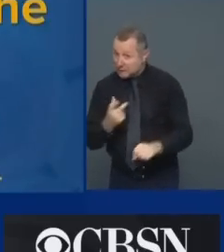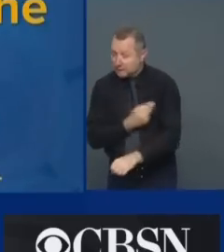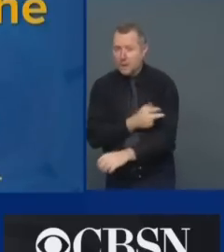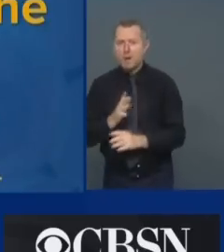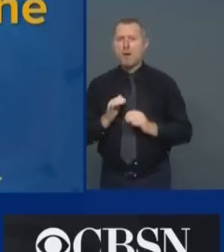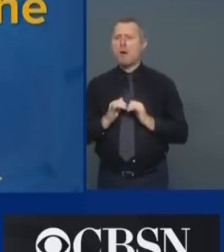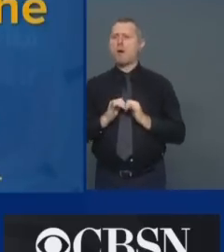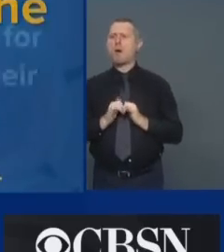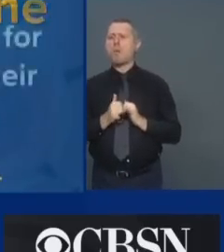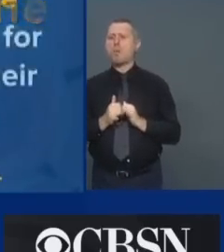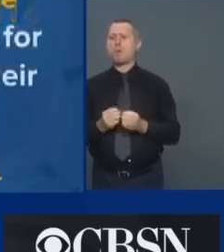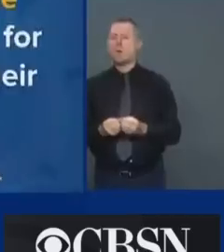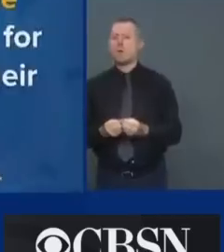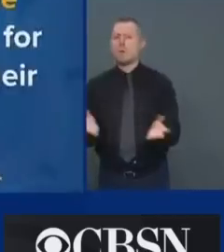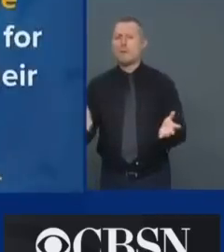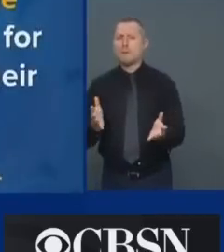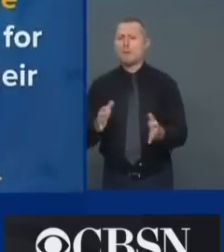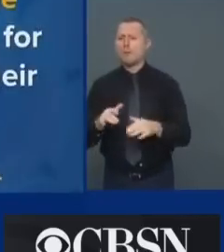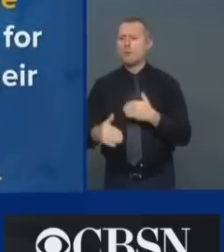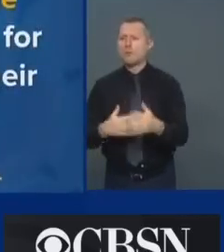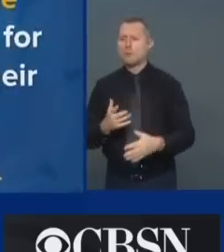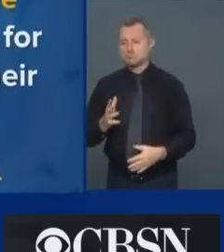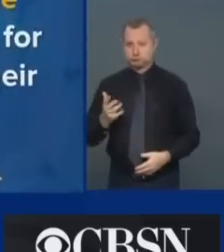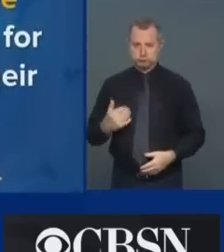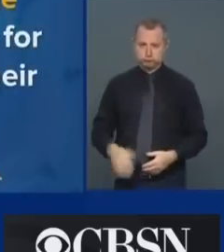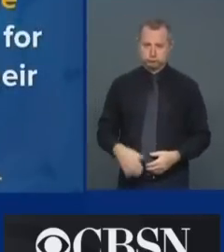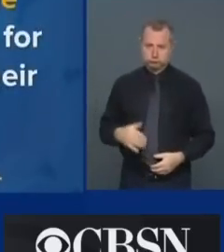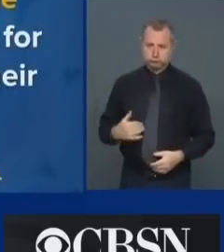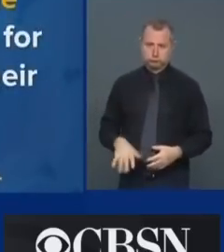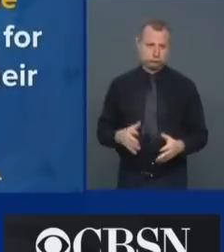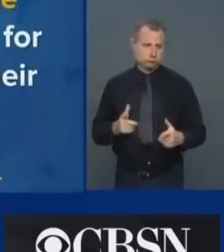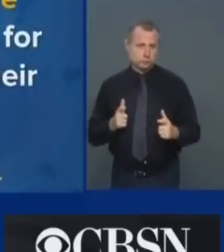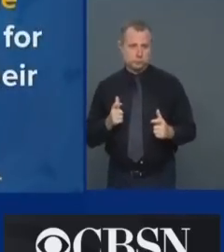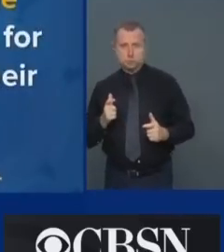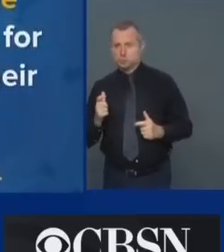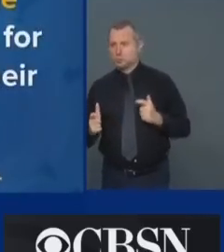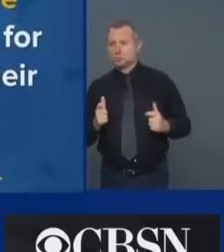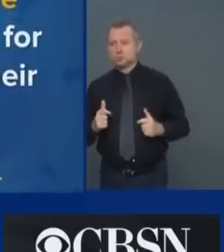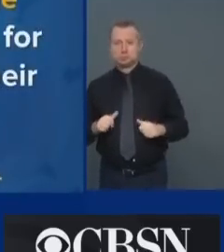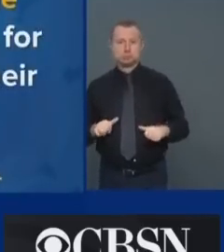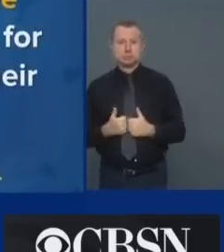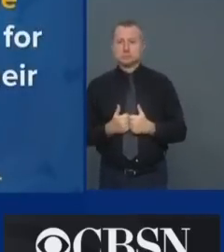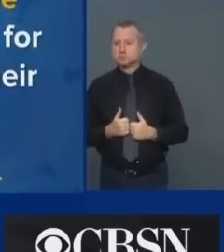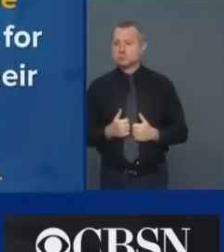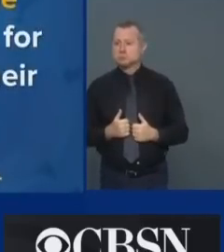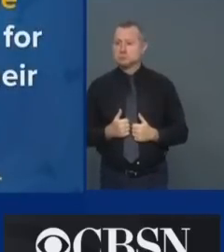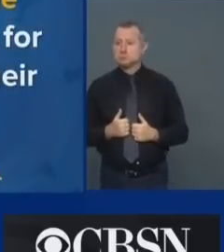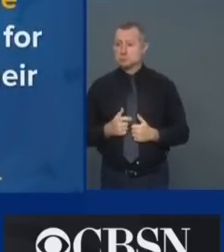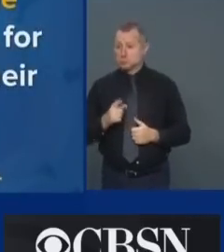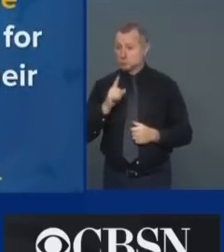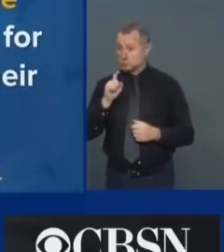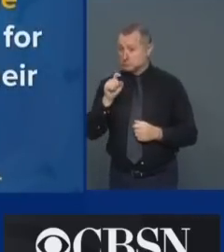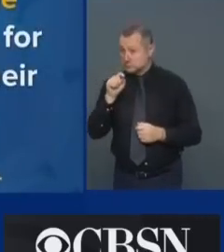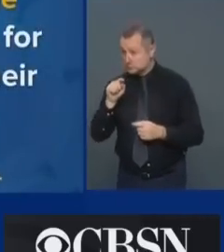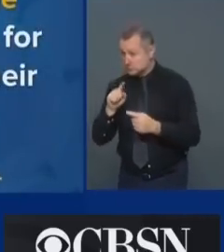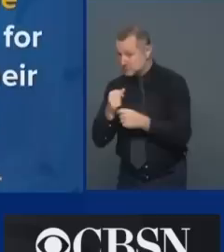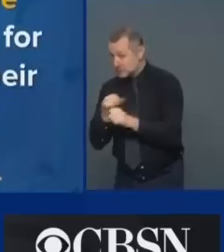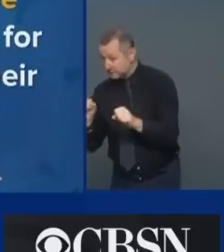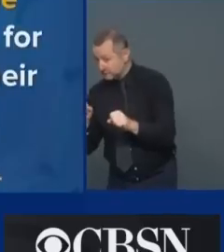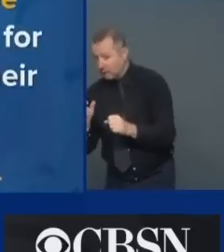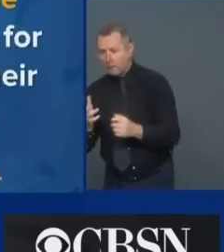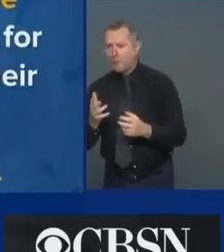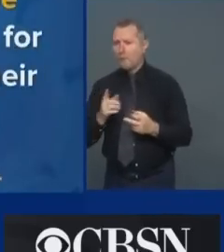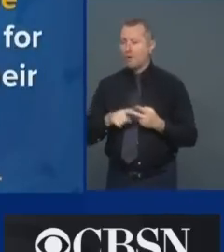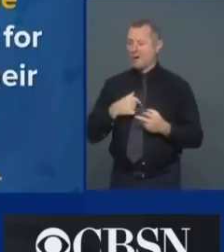Implementation is a massive undertaking. On the first question of is it safe, New York State will have its